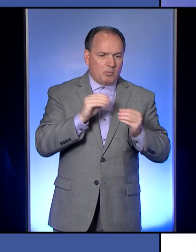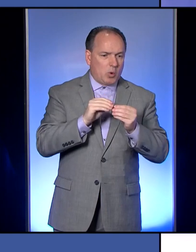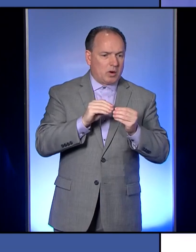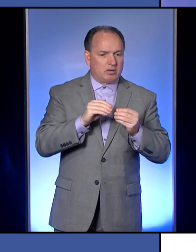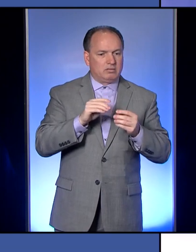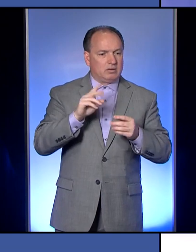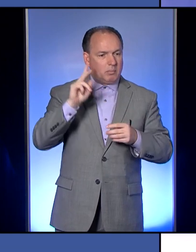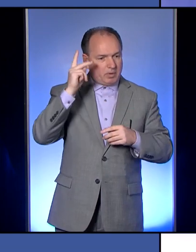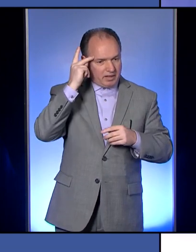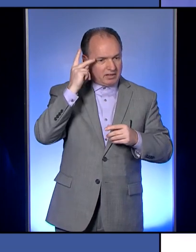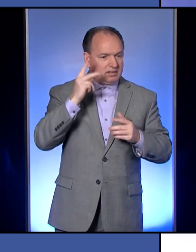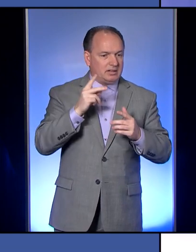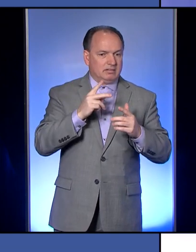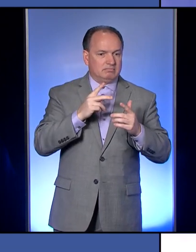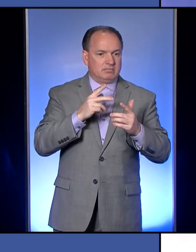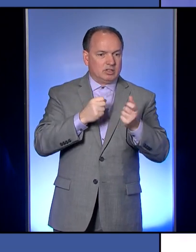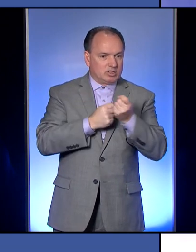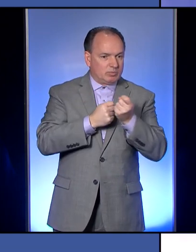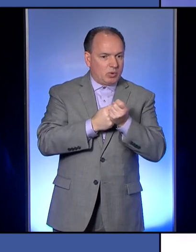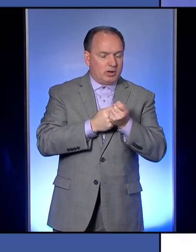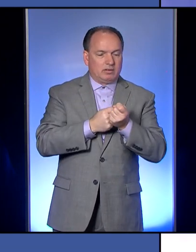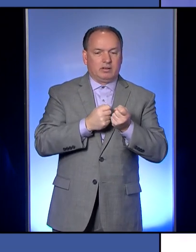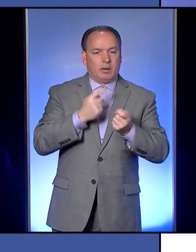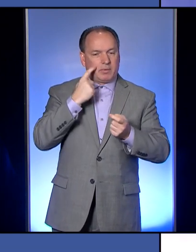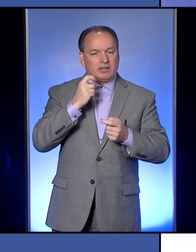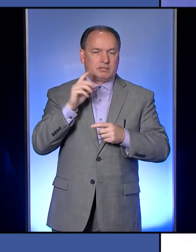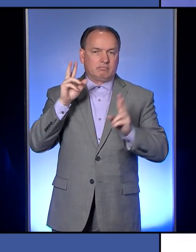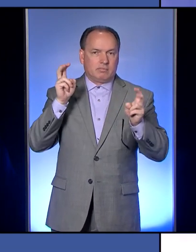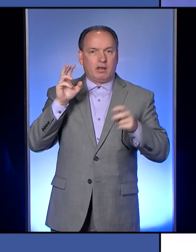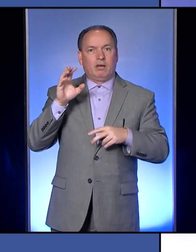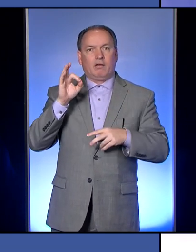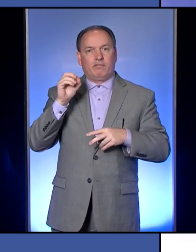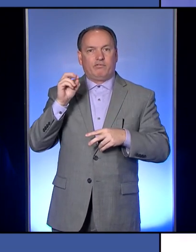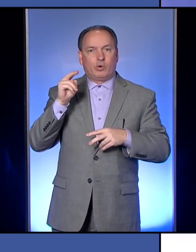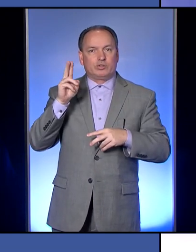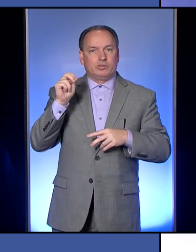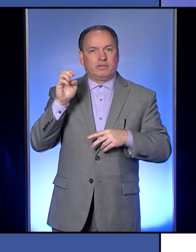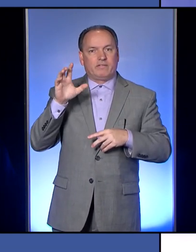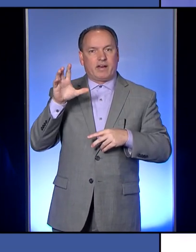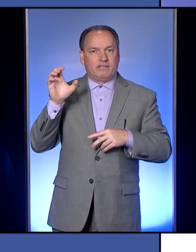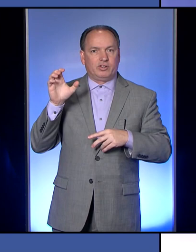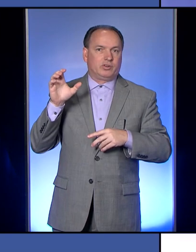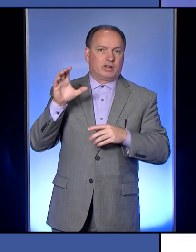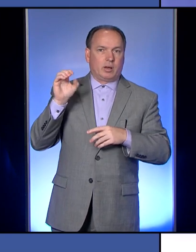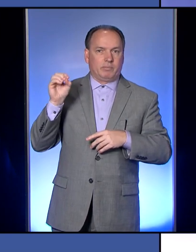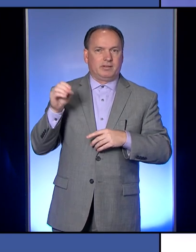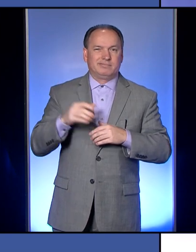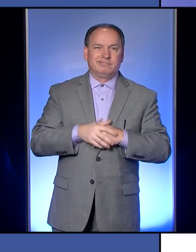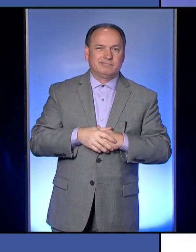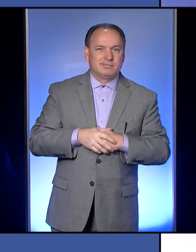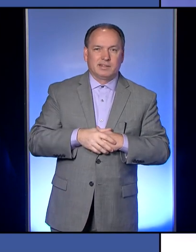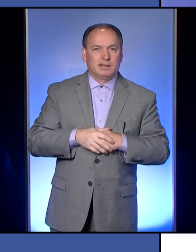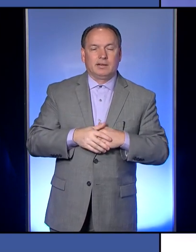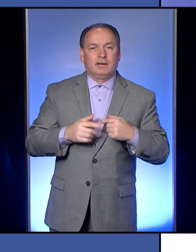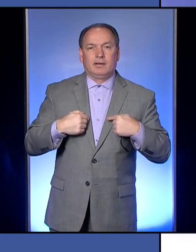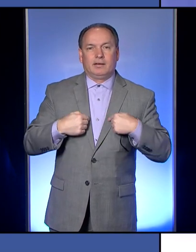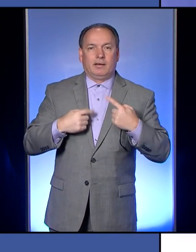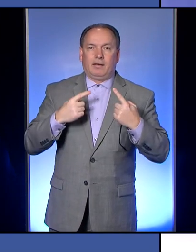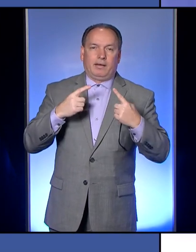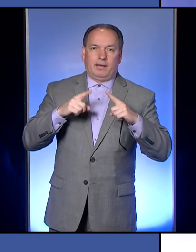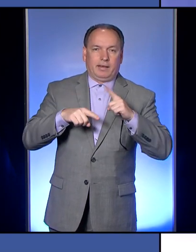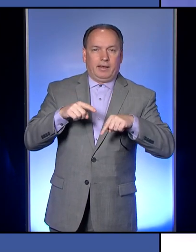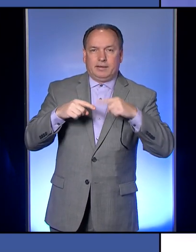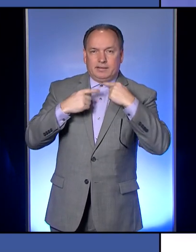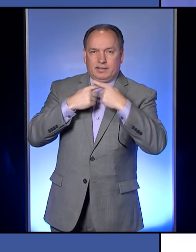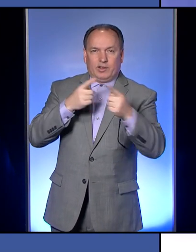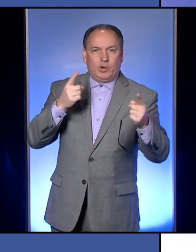Fortune 500 company? I can't say why the decisions were made. You know, I think there's certain aspects